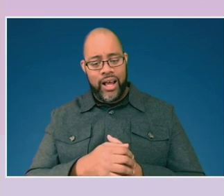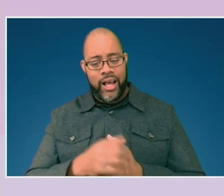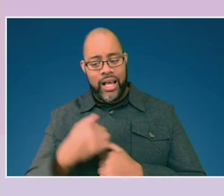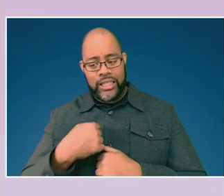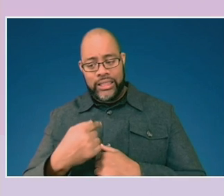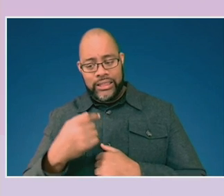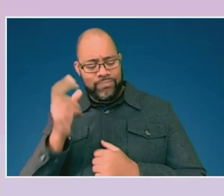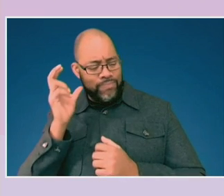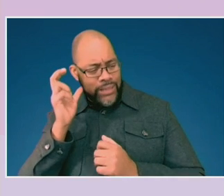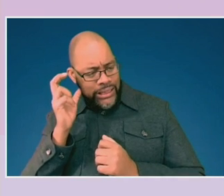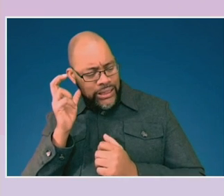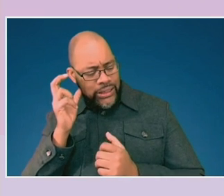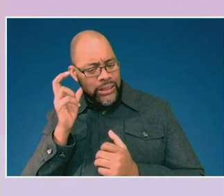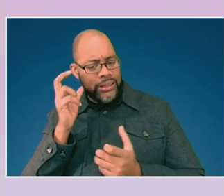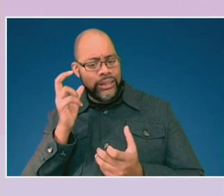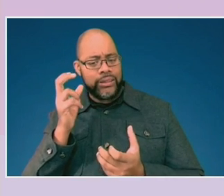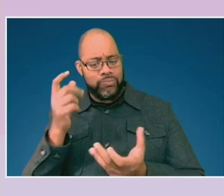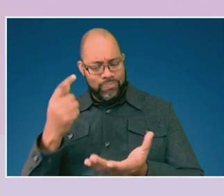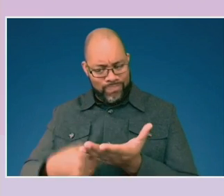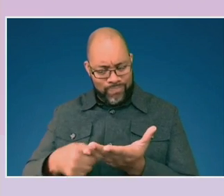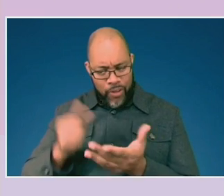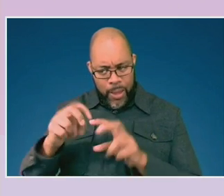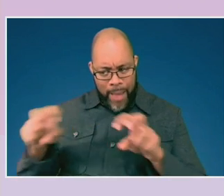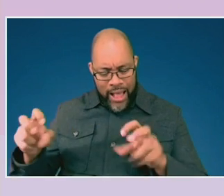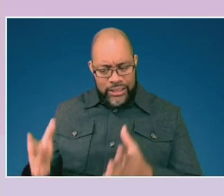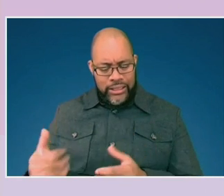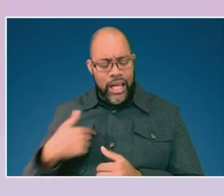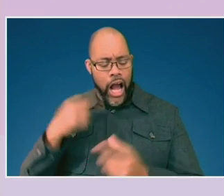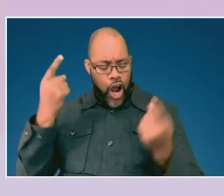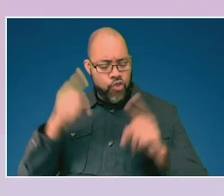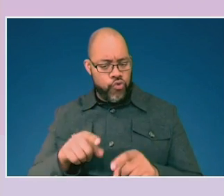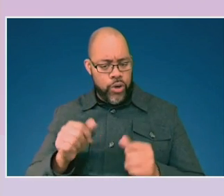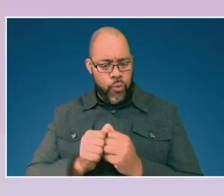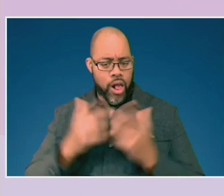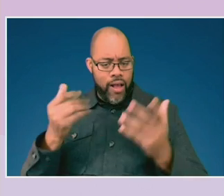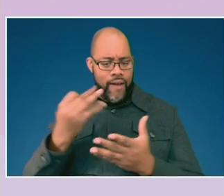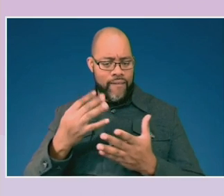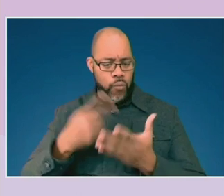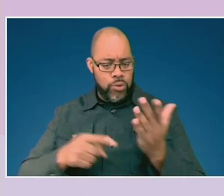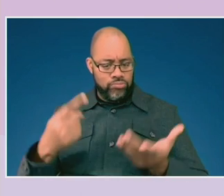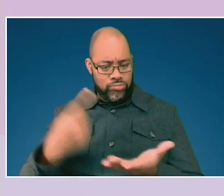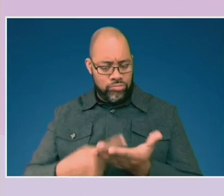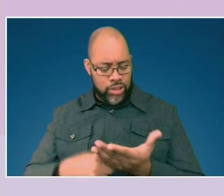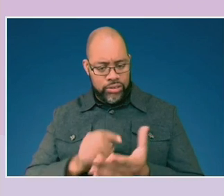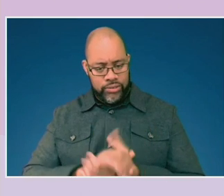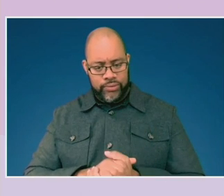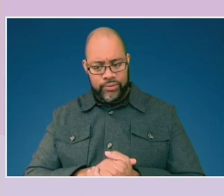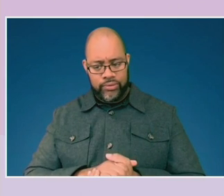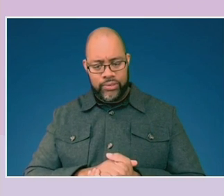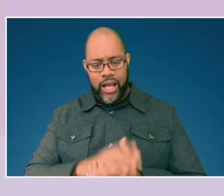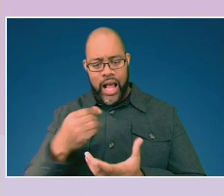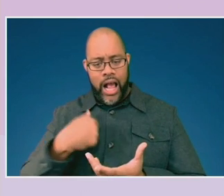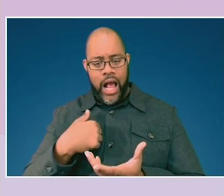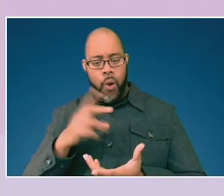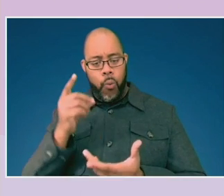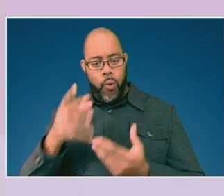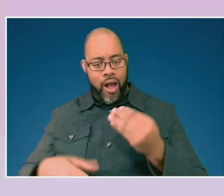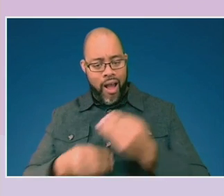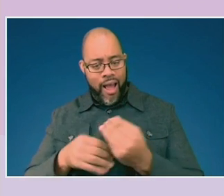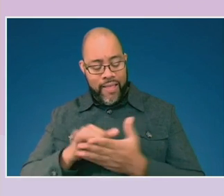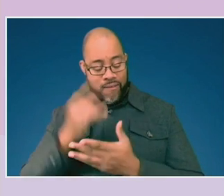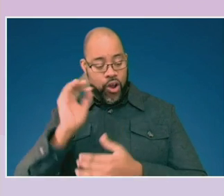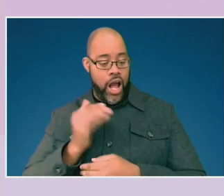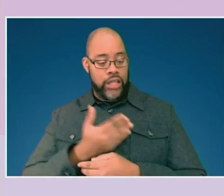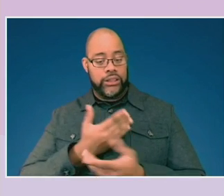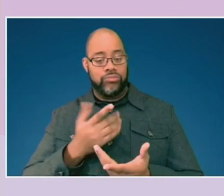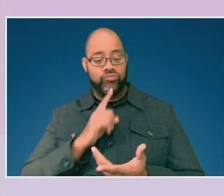listened to both of our other panelists, I certainly agree with a lot of what is being said. And, I would just add that, for us, it really